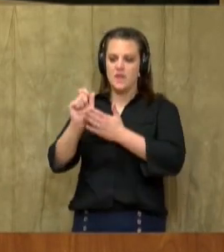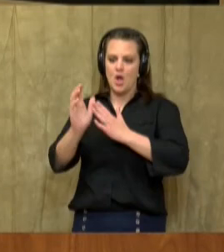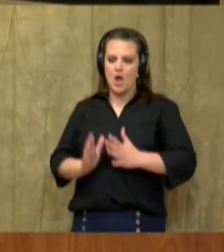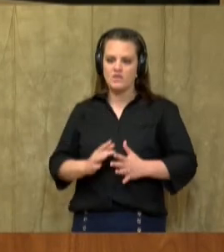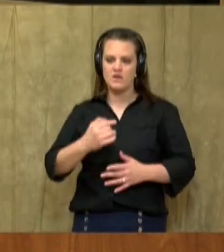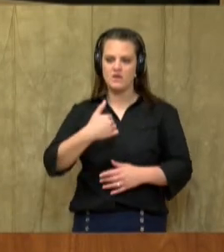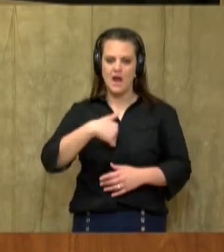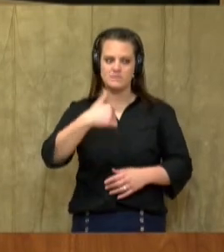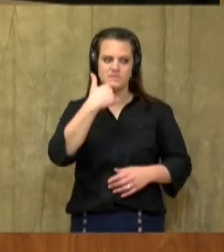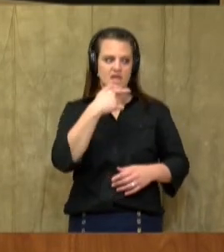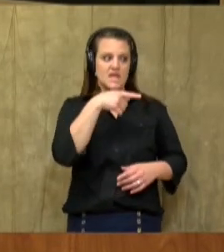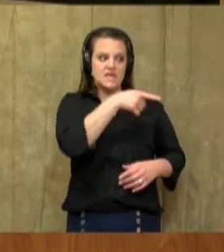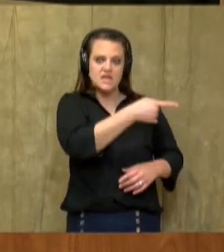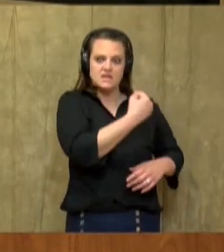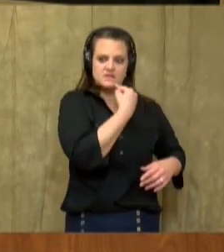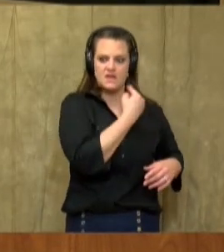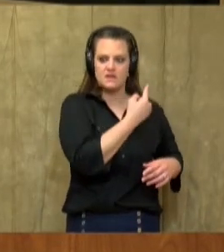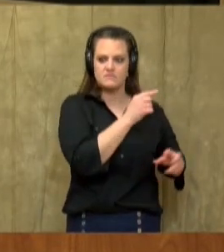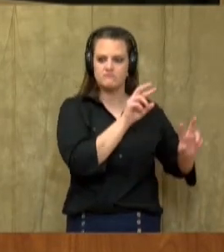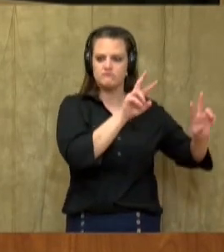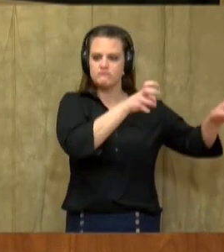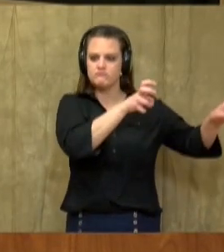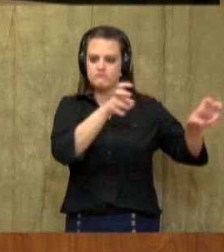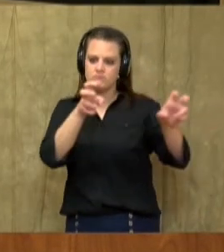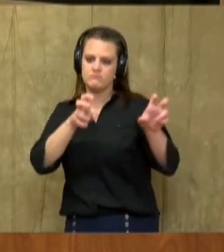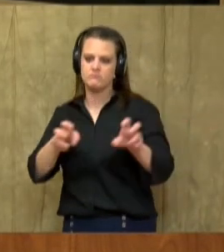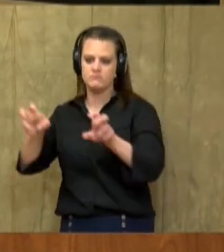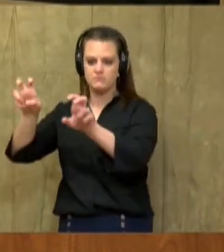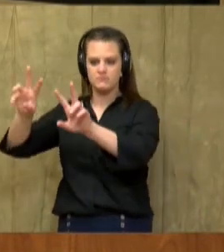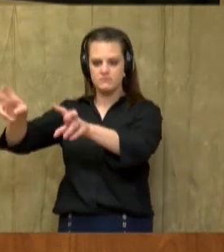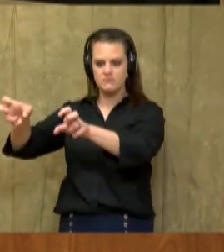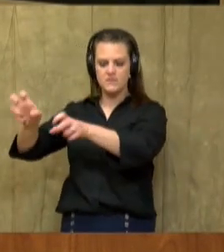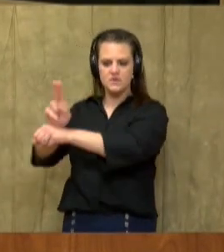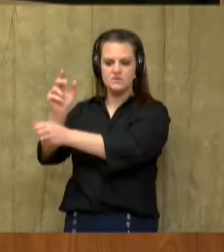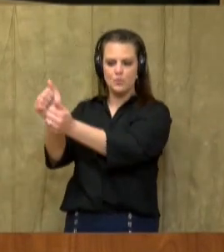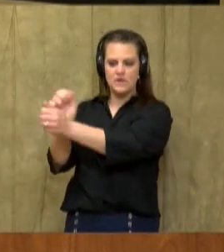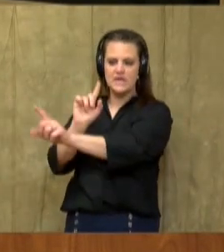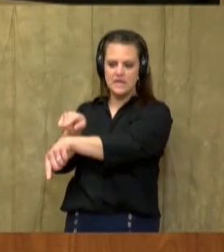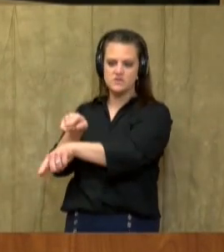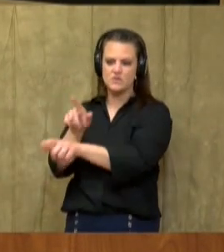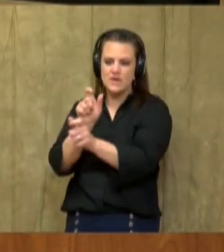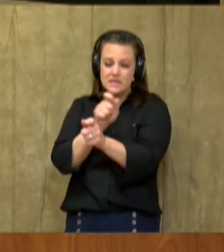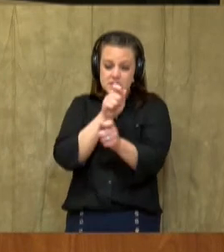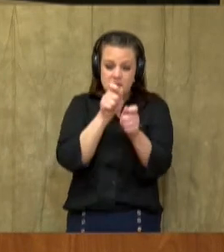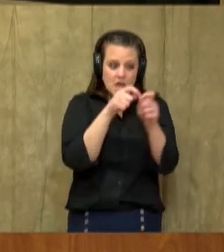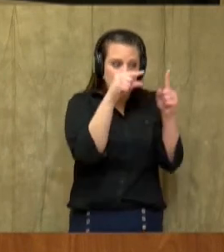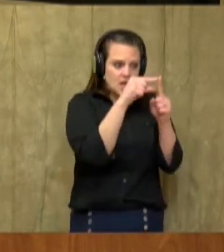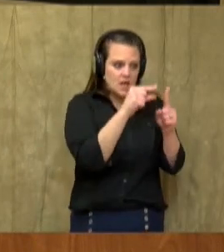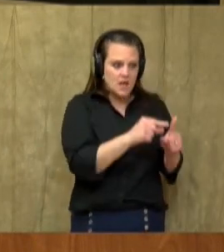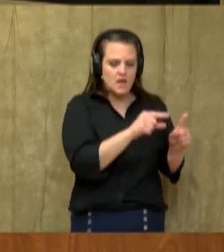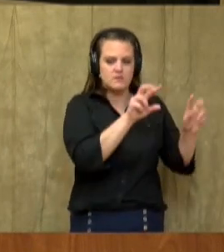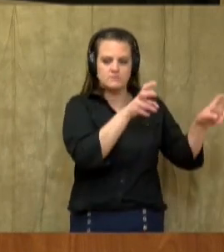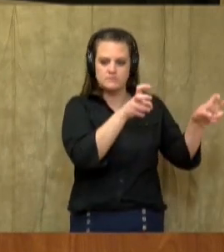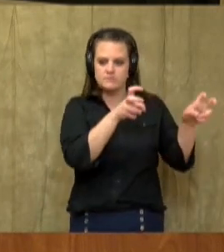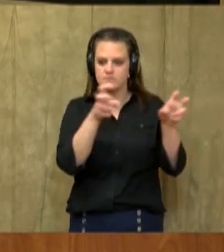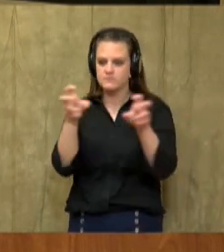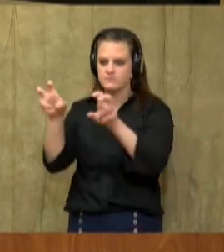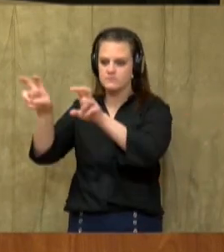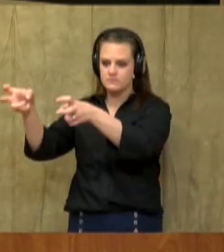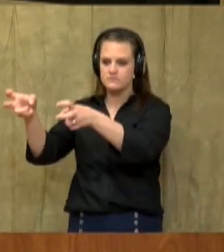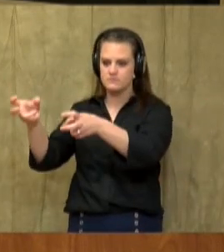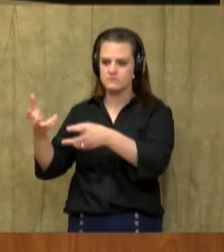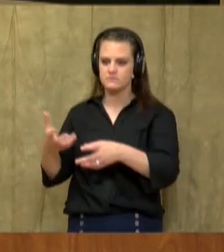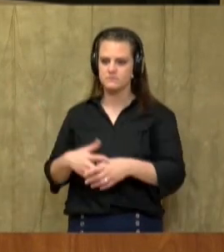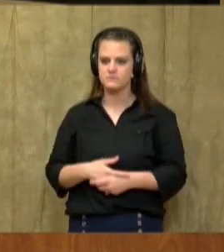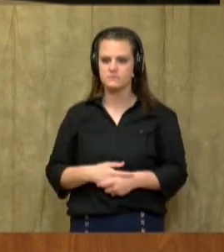paragraph, and I'm using quotation marks. I'm using exactly what they said. Okay? So